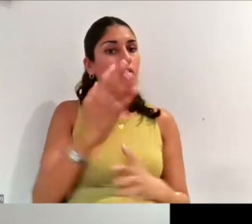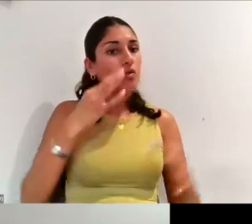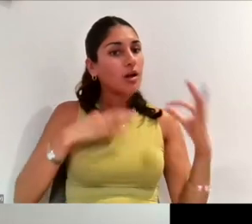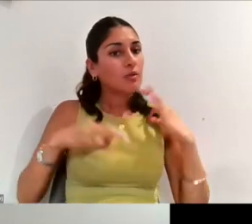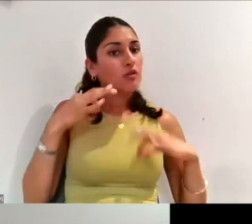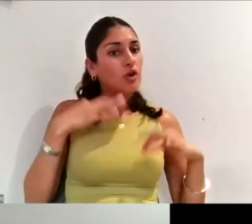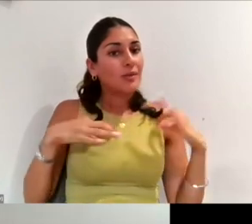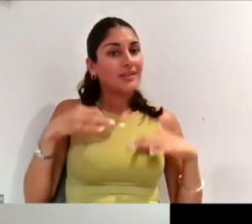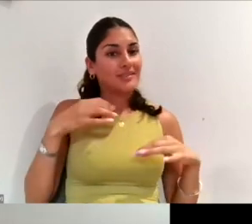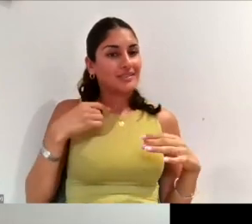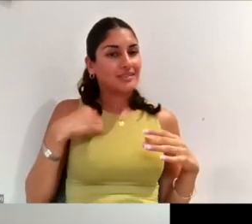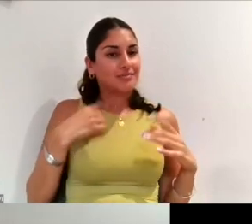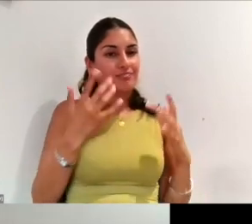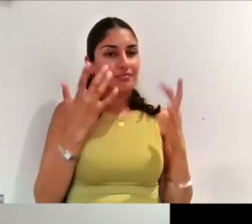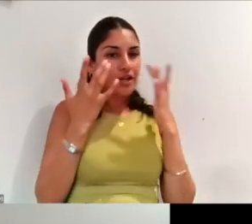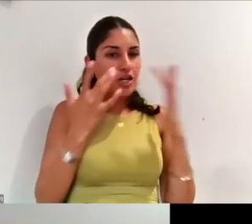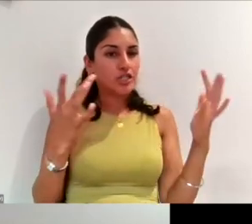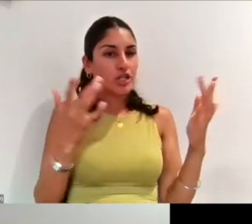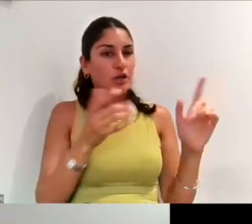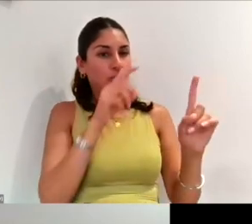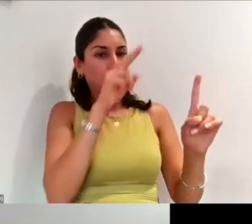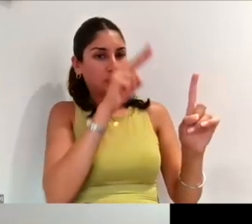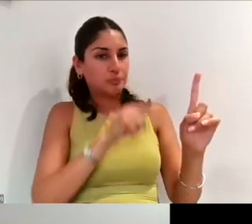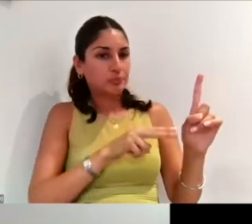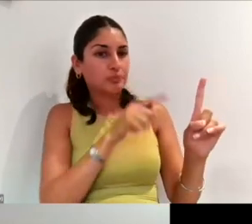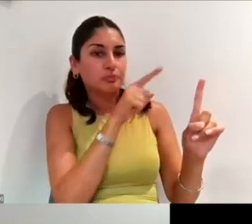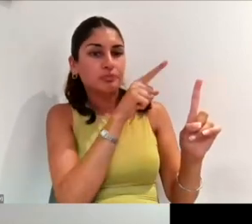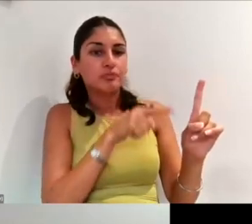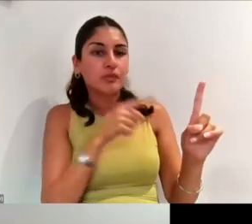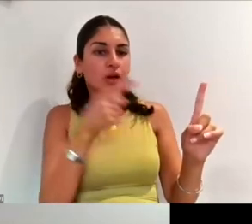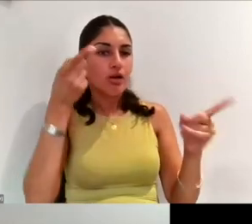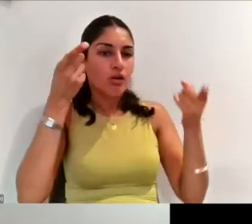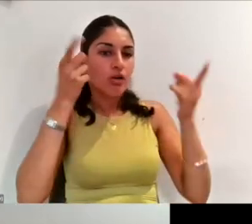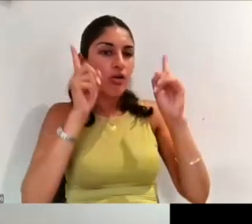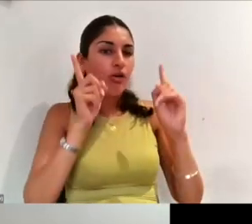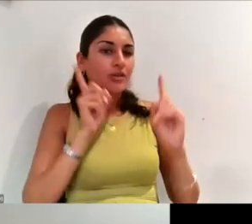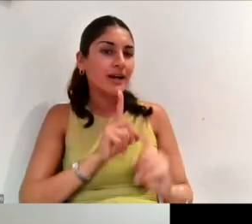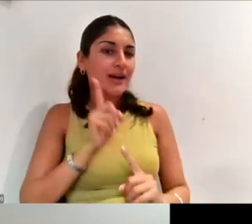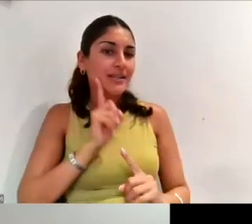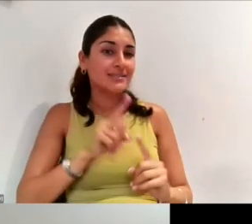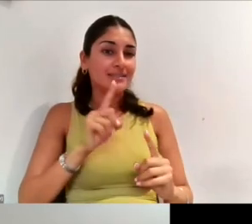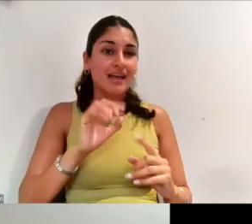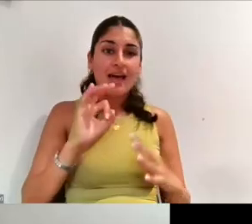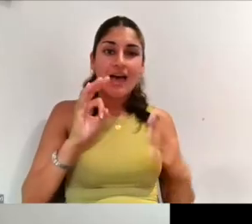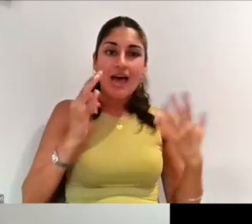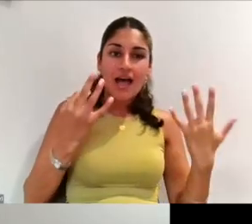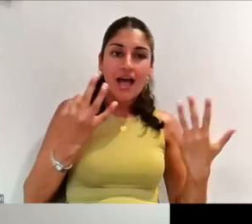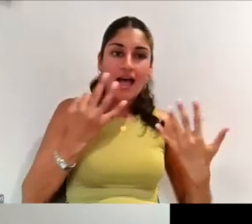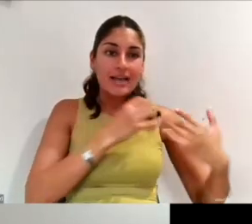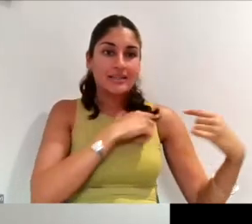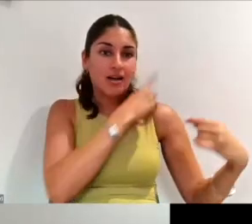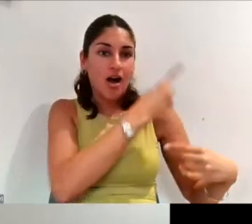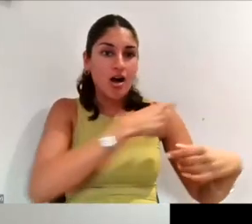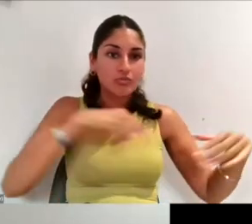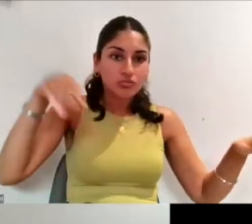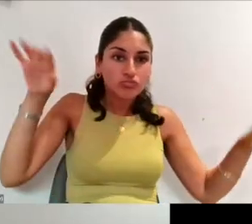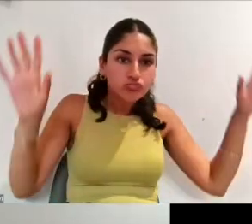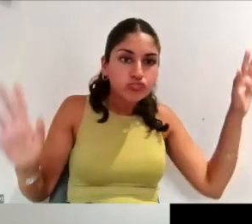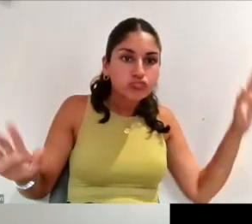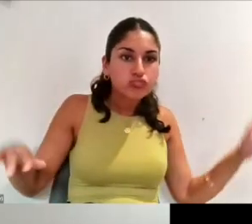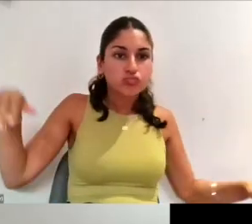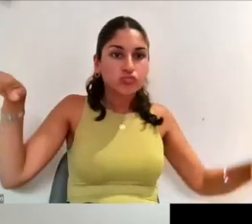is portrayed as this like amazing, powerful being. She has like 8 arms, she kills demons,